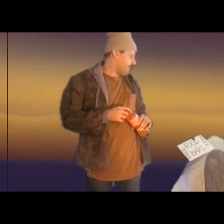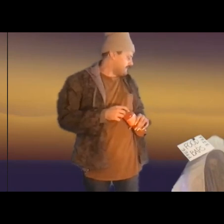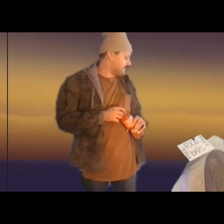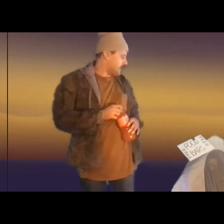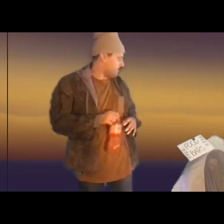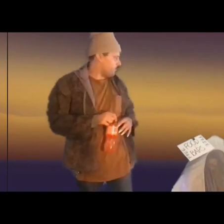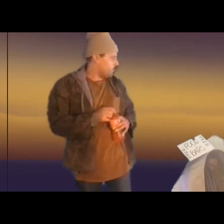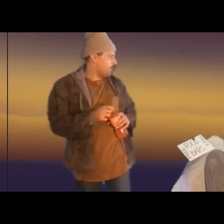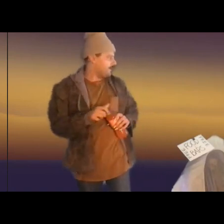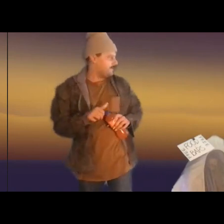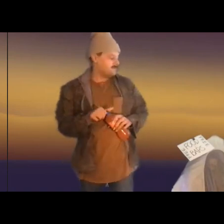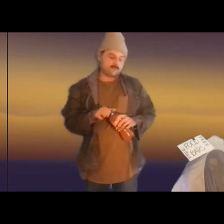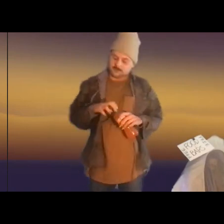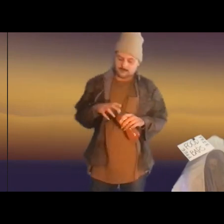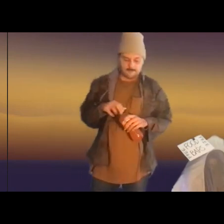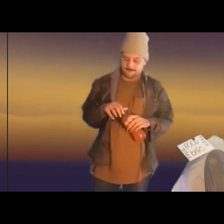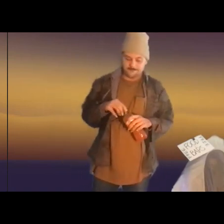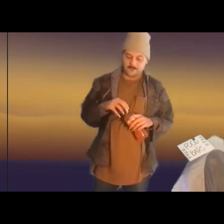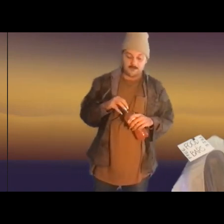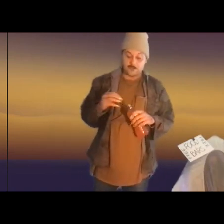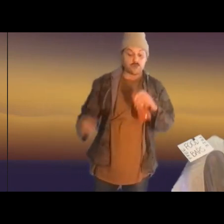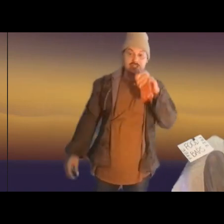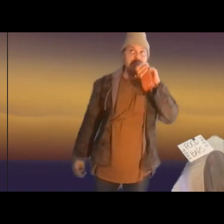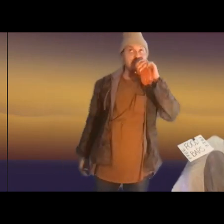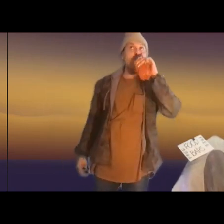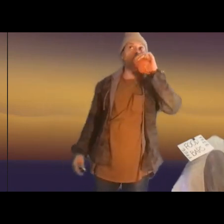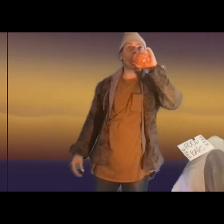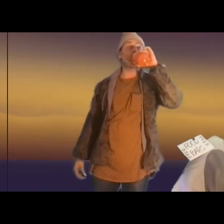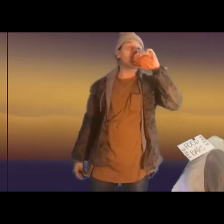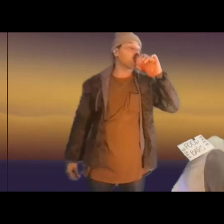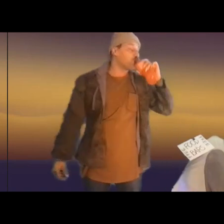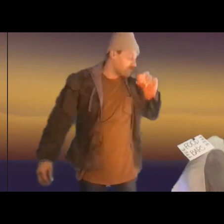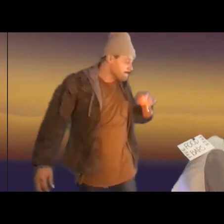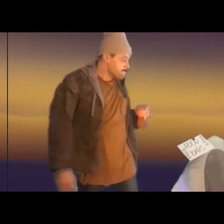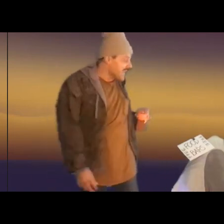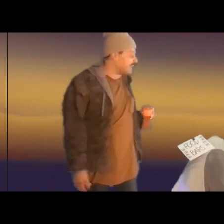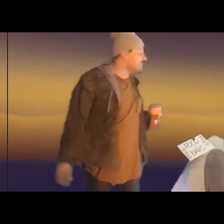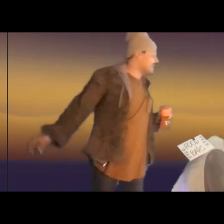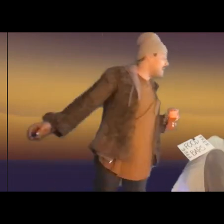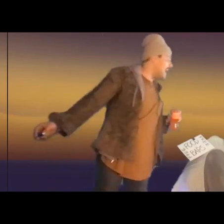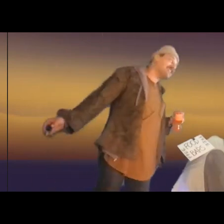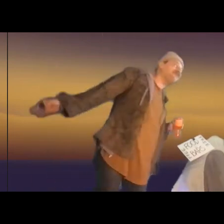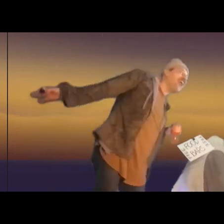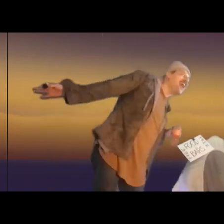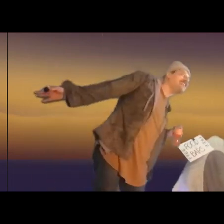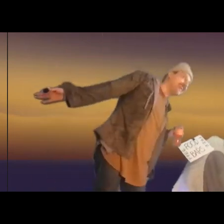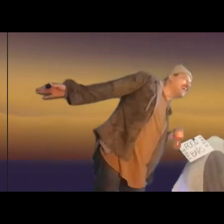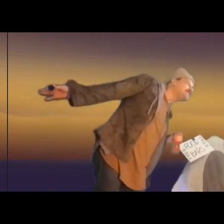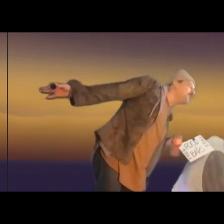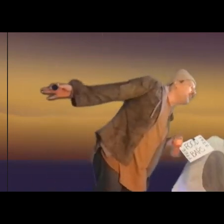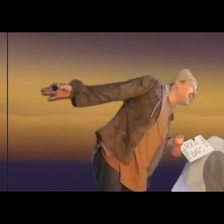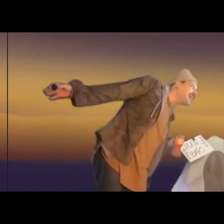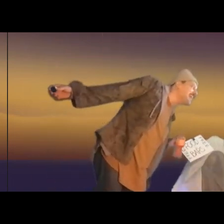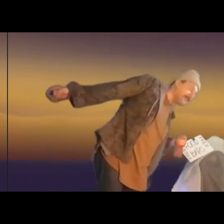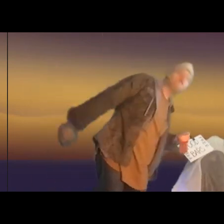Make friends, not war. If you say so. In lame-ass advice